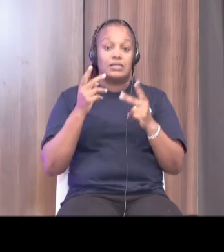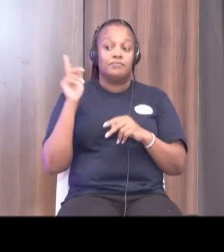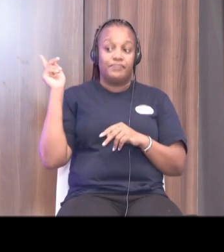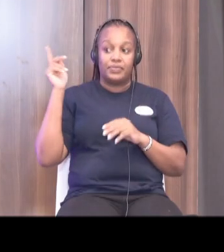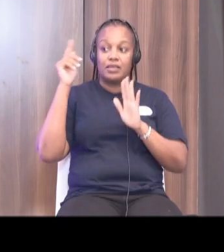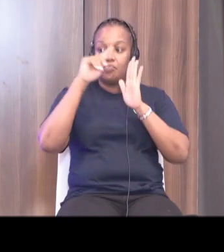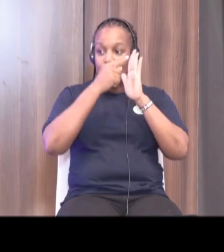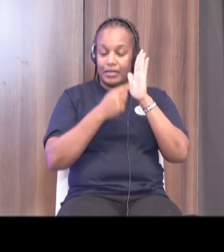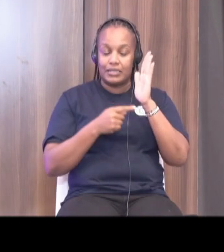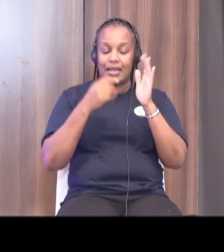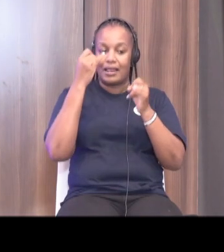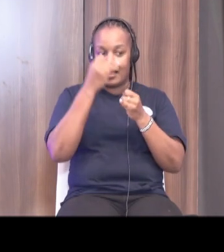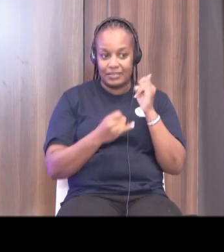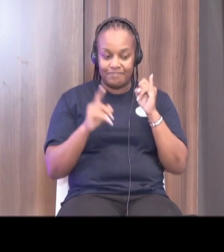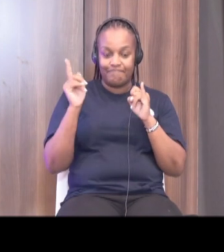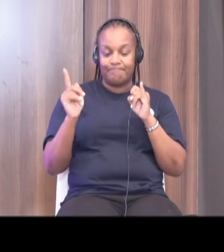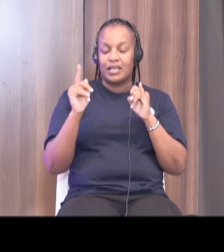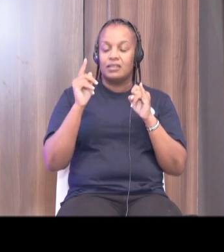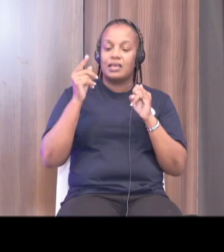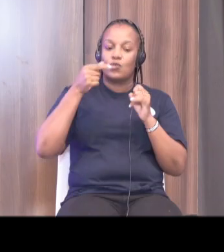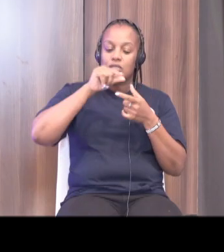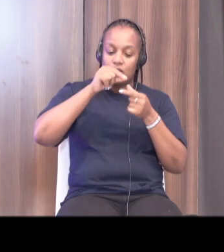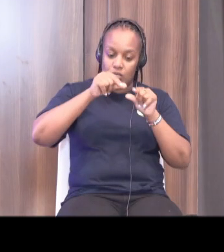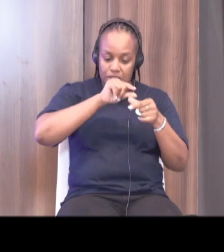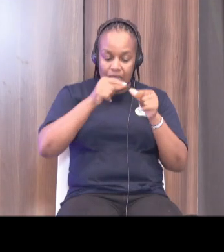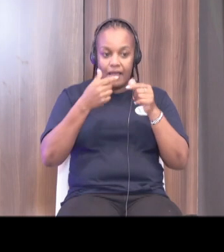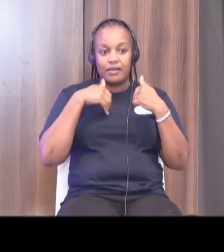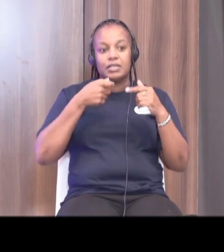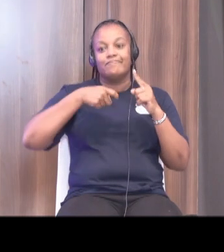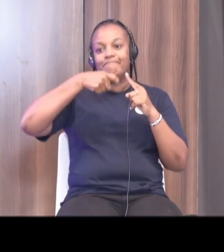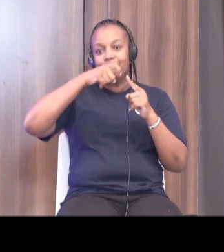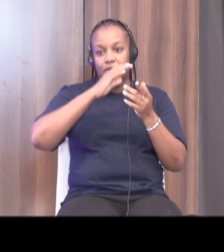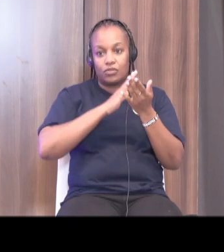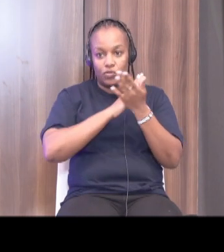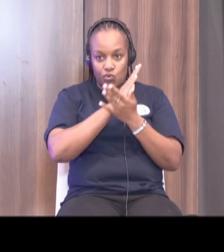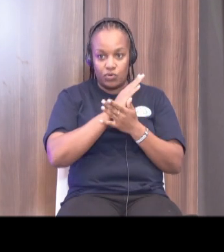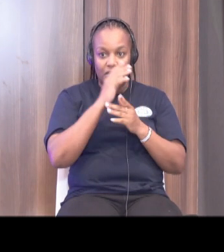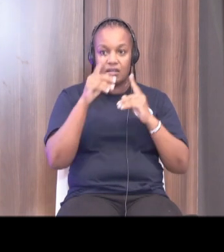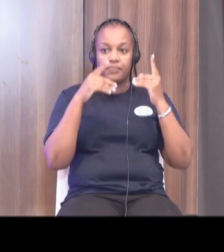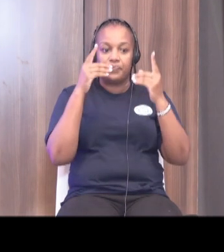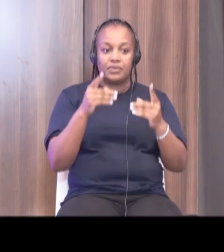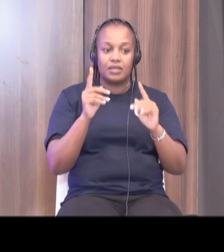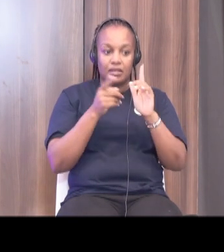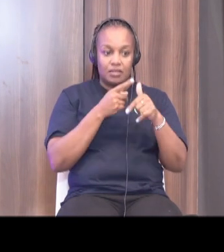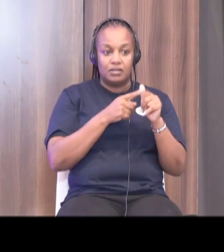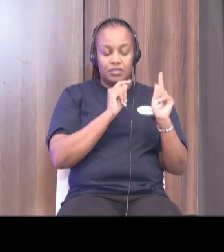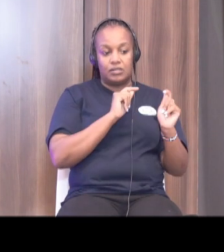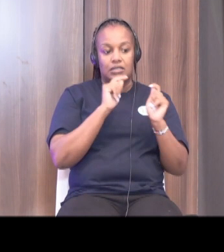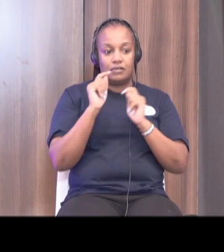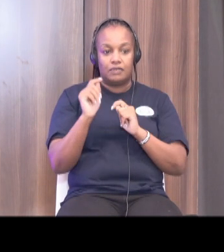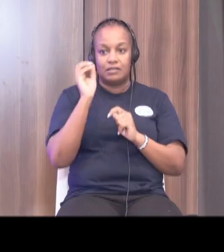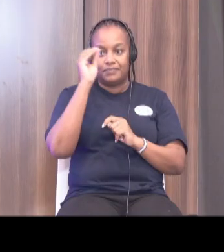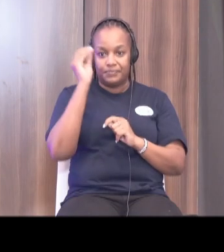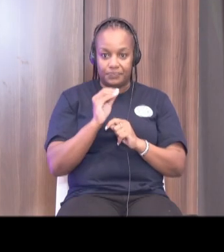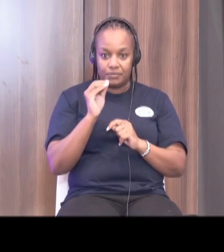bullet, the IgG concentrations remained elevated throughout delivery, and the transplacental transfer ratios varied